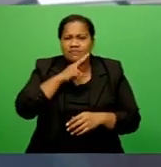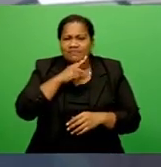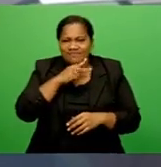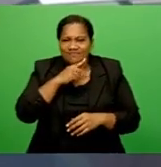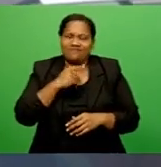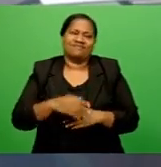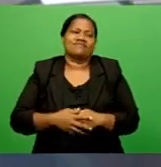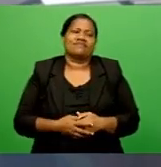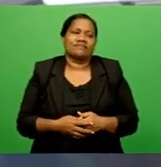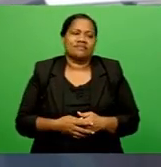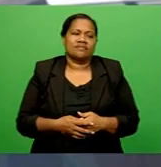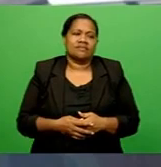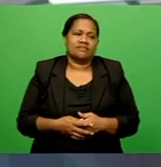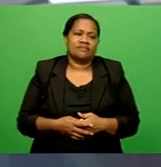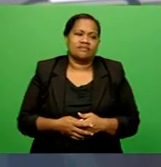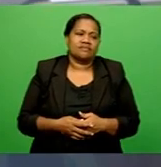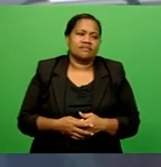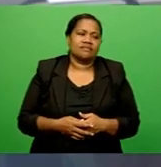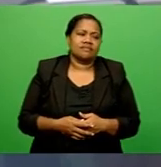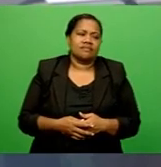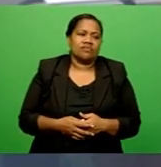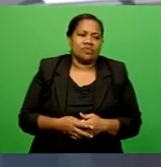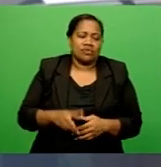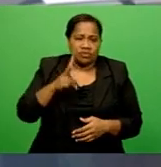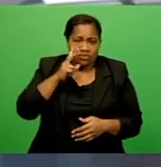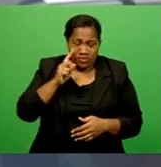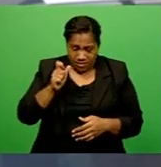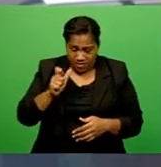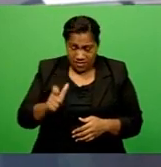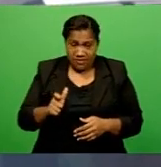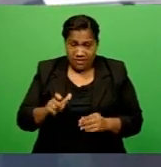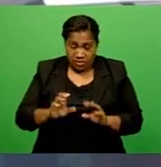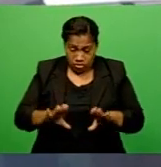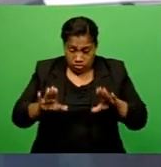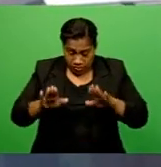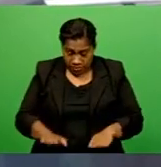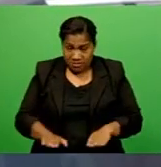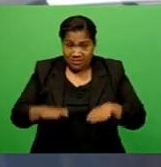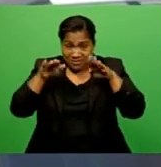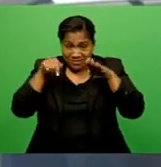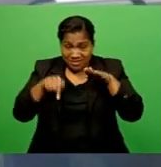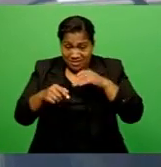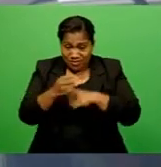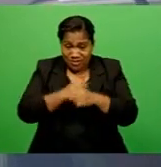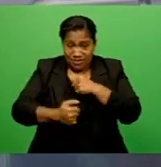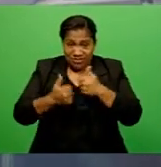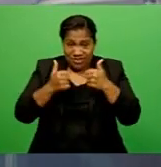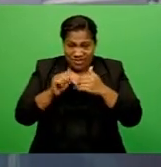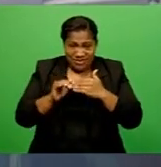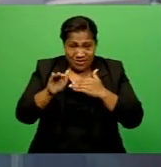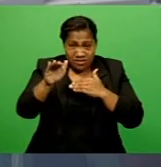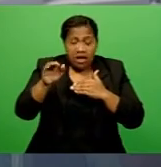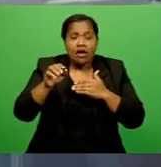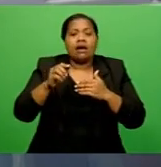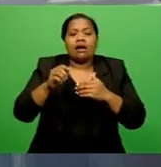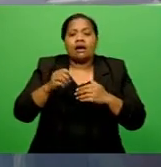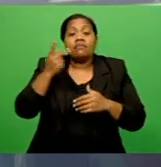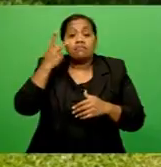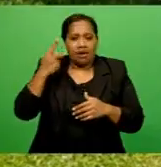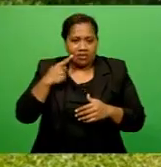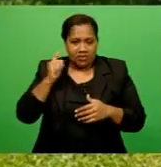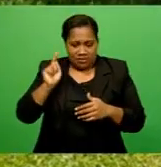To raise good children, to raise good men and women, it's actually the parents' responsibility.